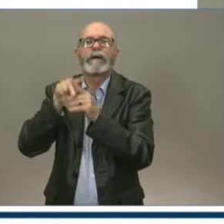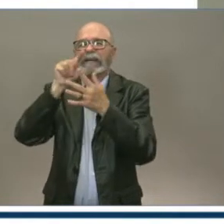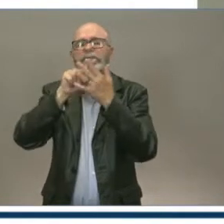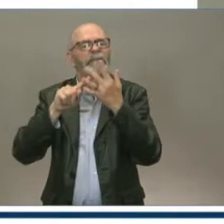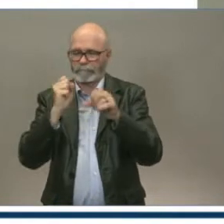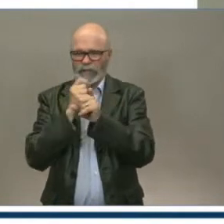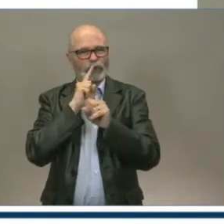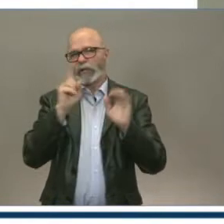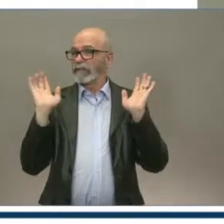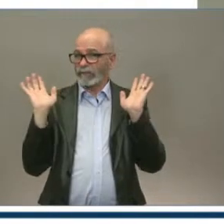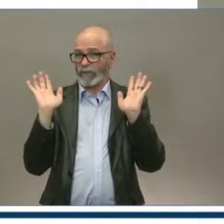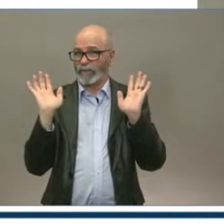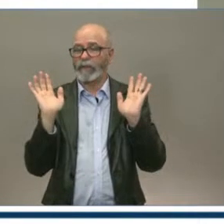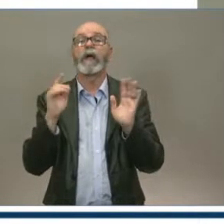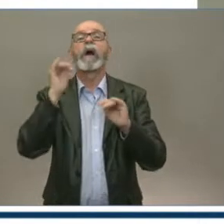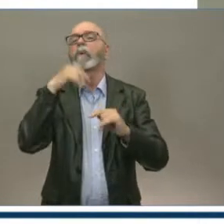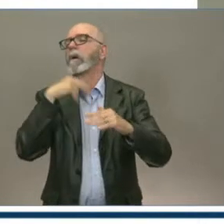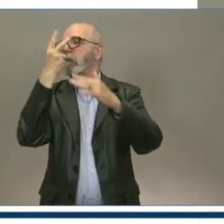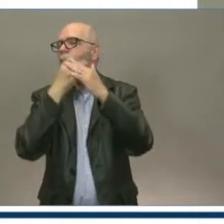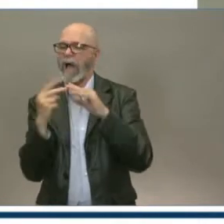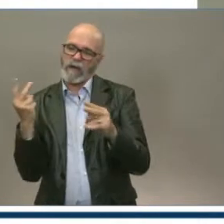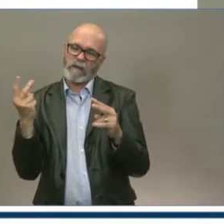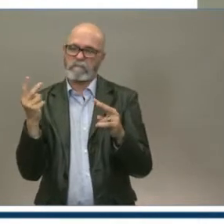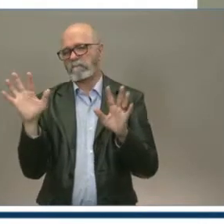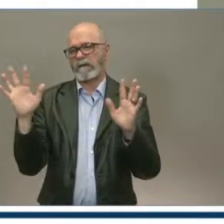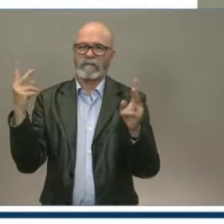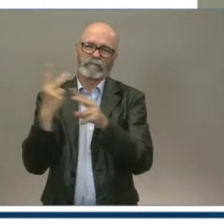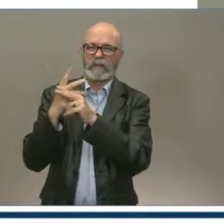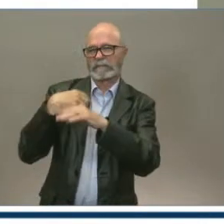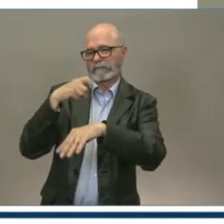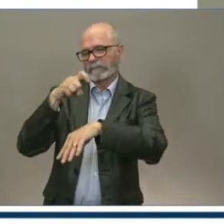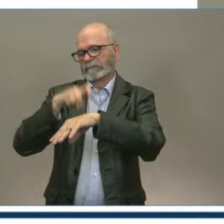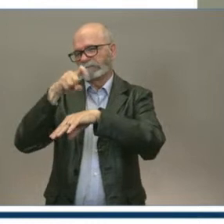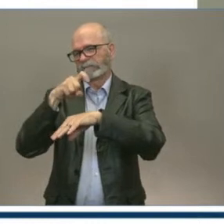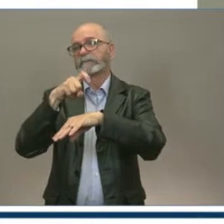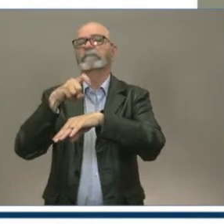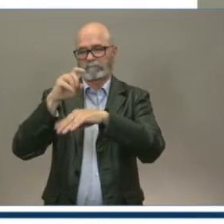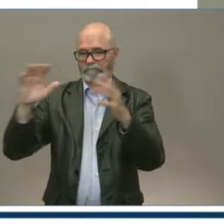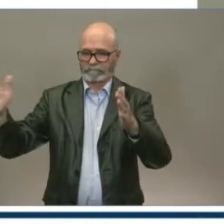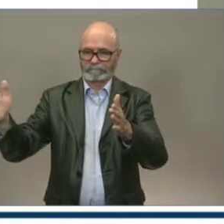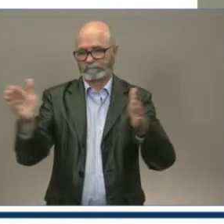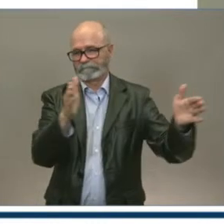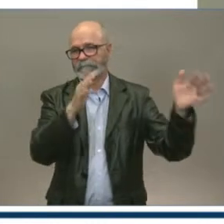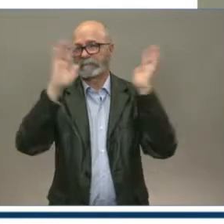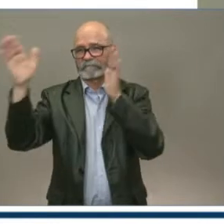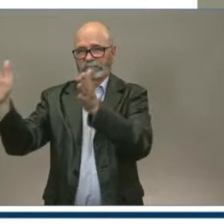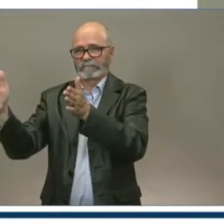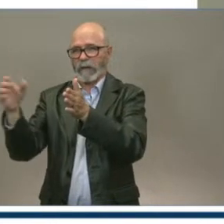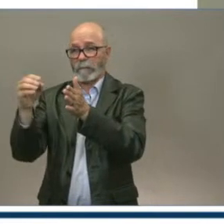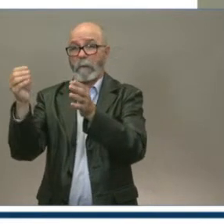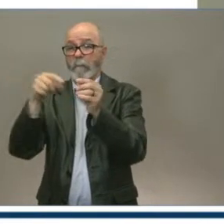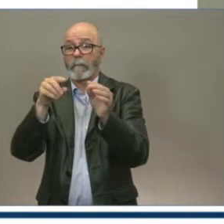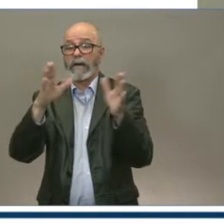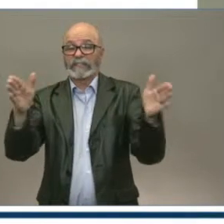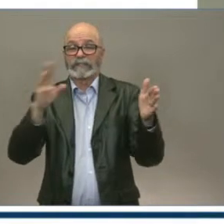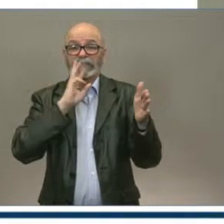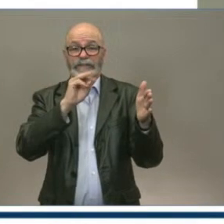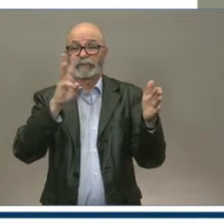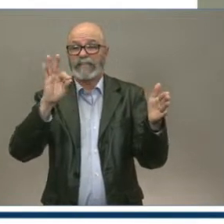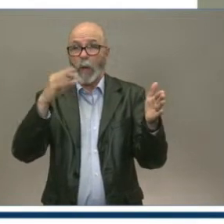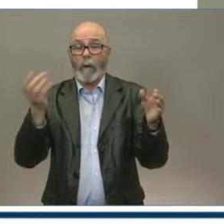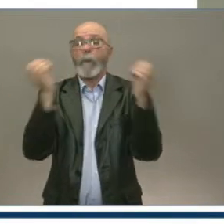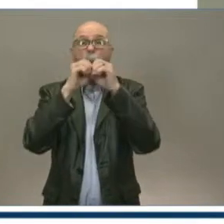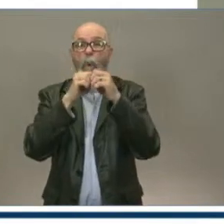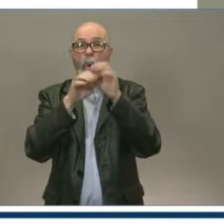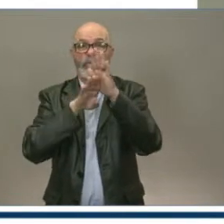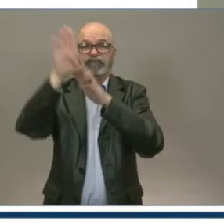have a better prediction of how much time it's likely to take to be able to move through this cohort, given what we know the amount of vaccine we're getting in the next couple